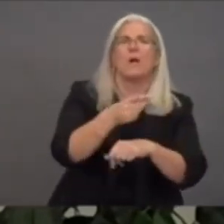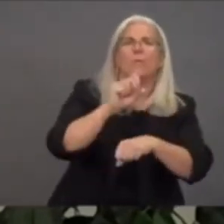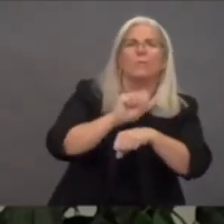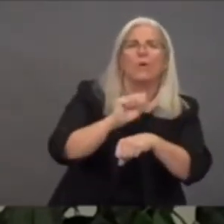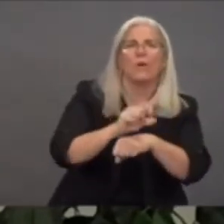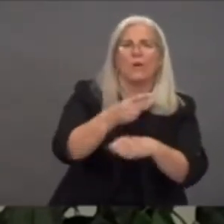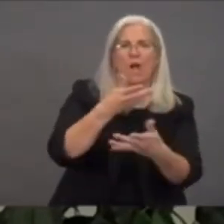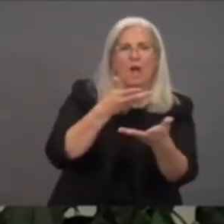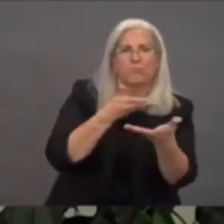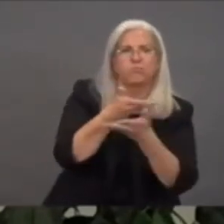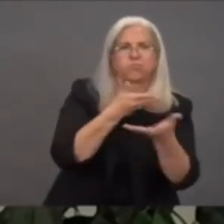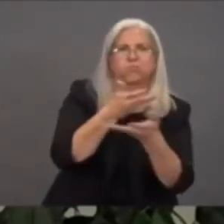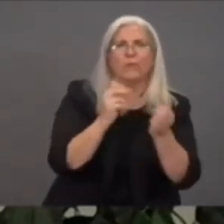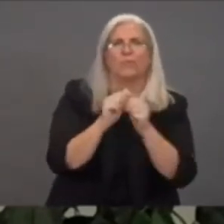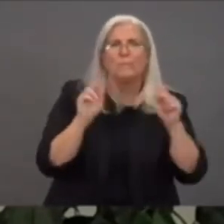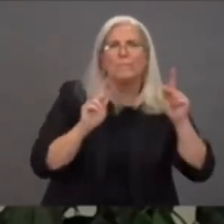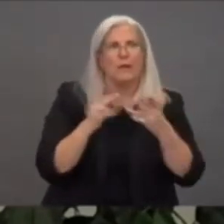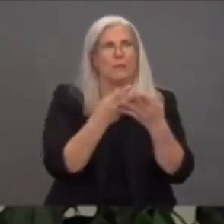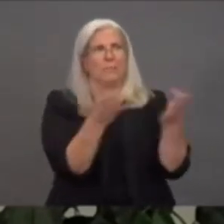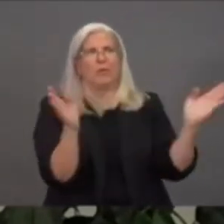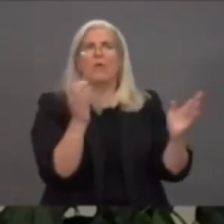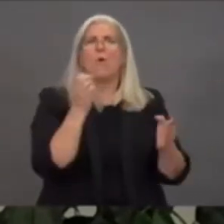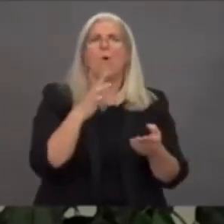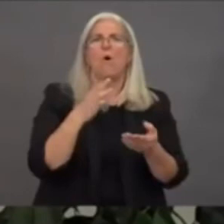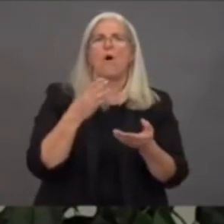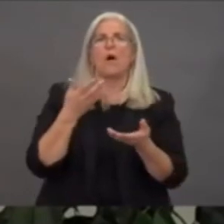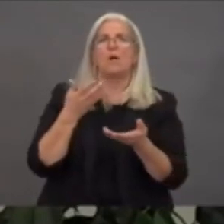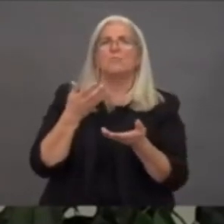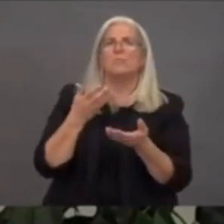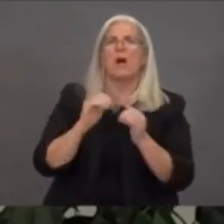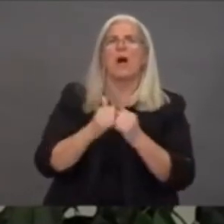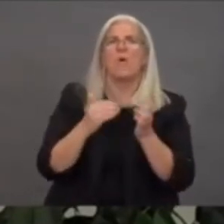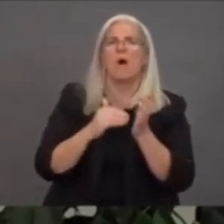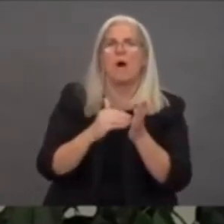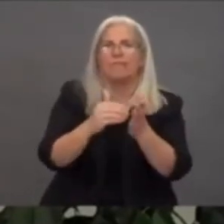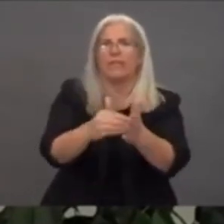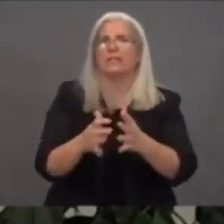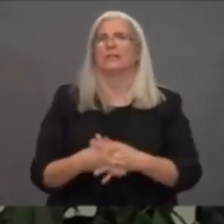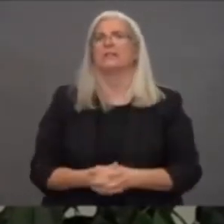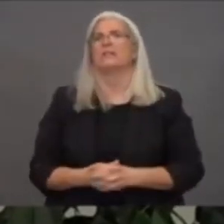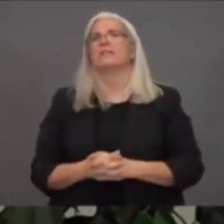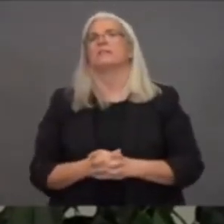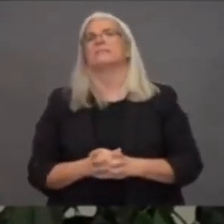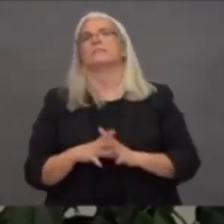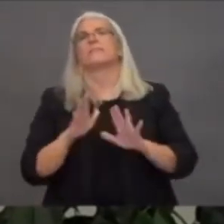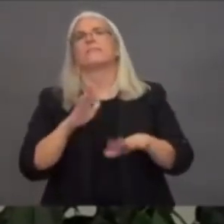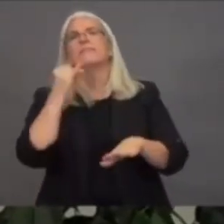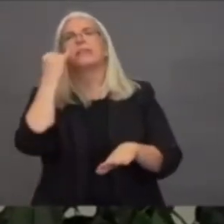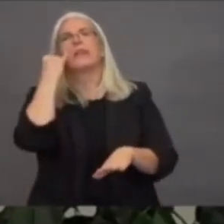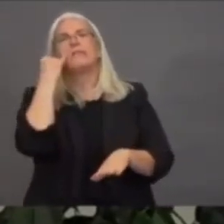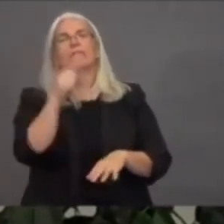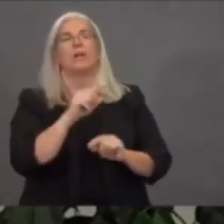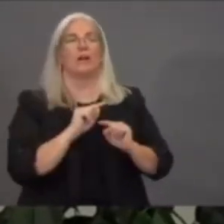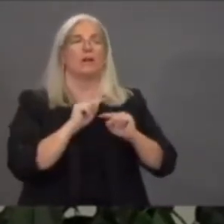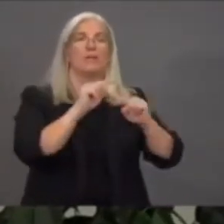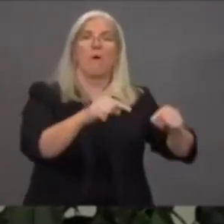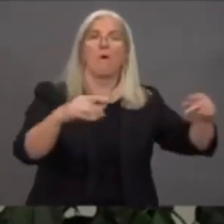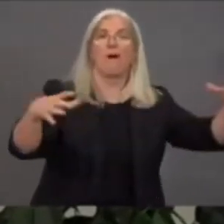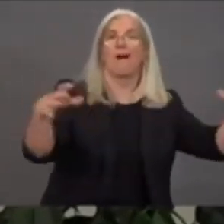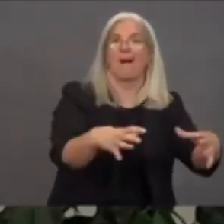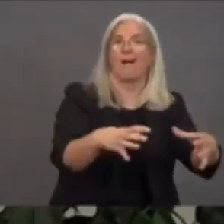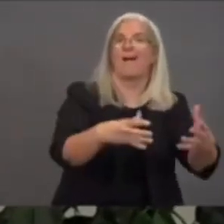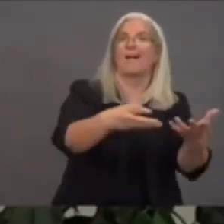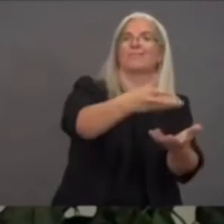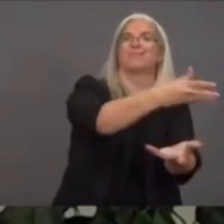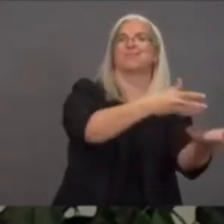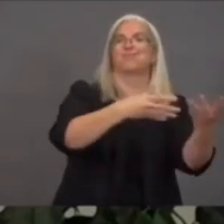having. If you do attend a gathering and you're concerned that you may have been exposed or that that distancing wasn't